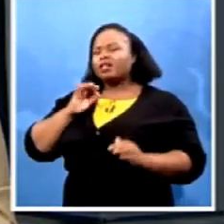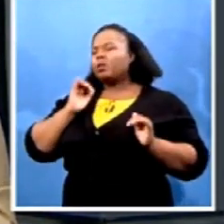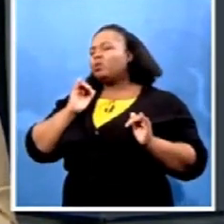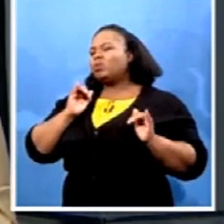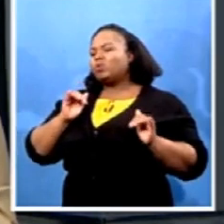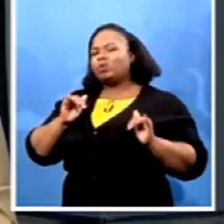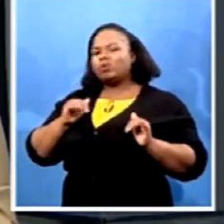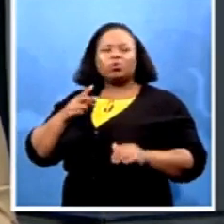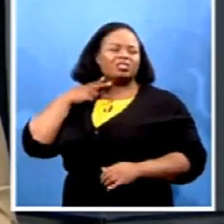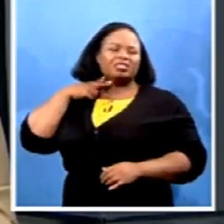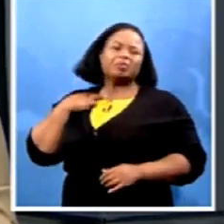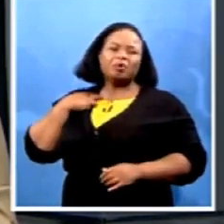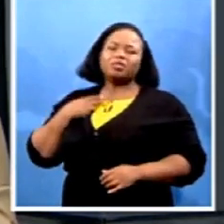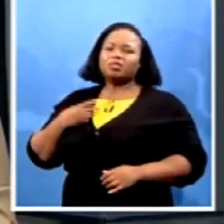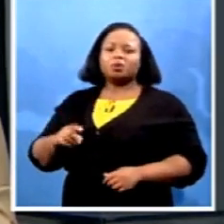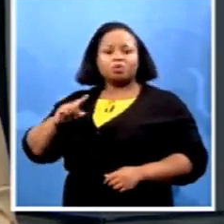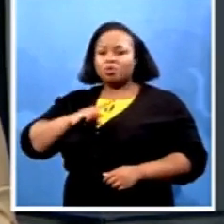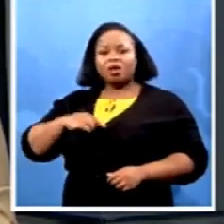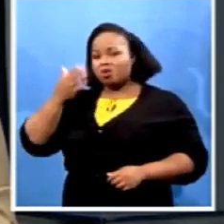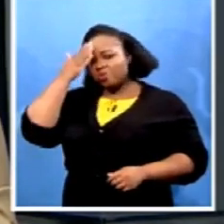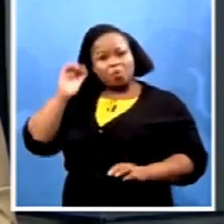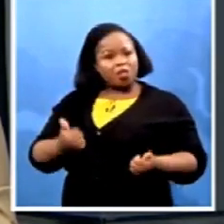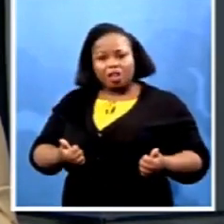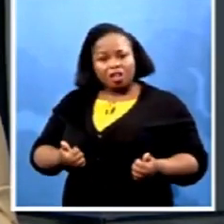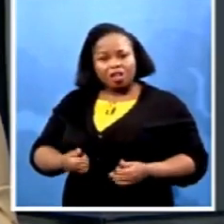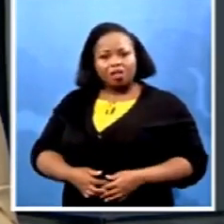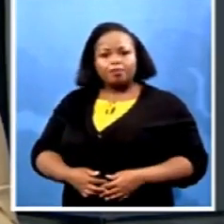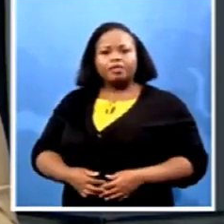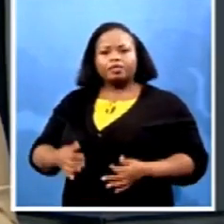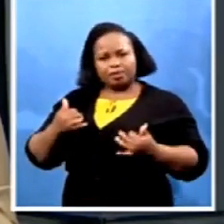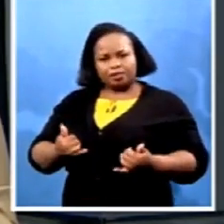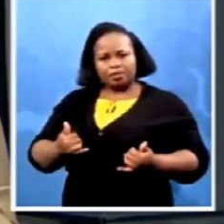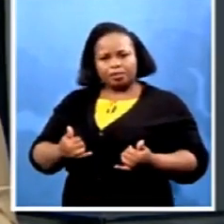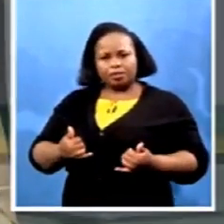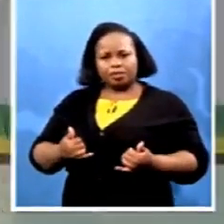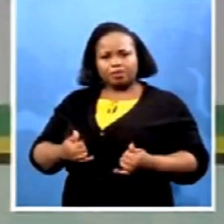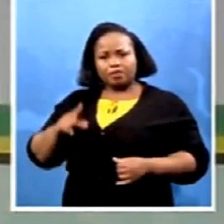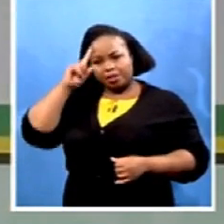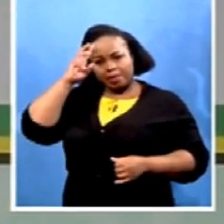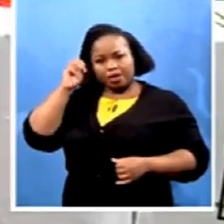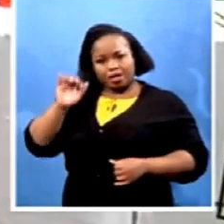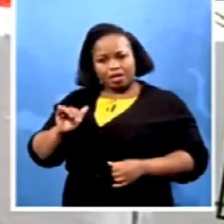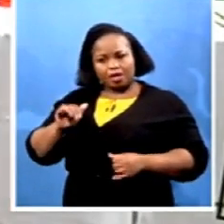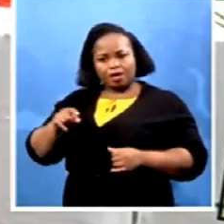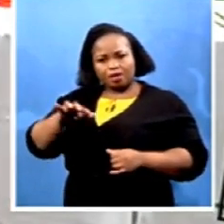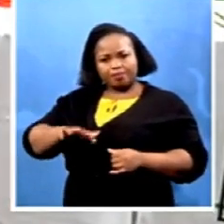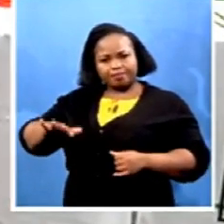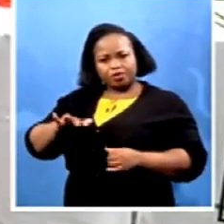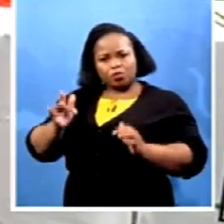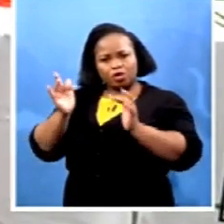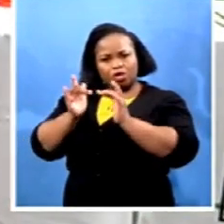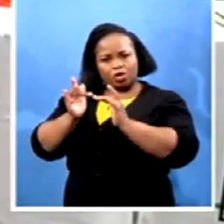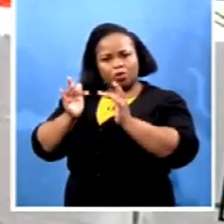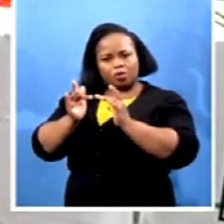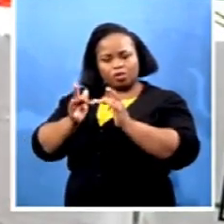fact. What we have done at the region of Nelson Mandela, we have made contact with our regional coordinator, Comrade Nakola,